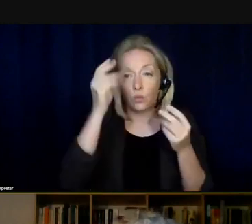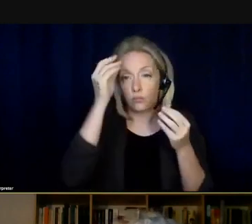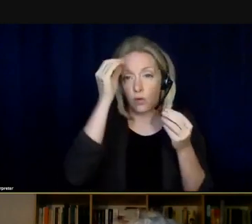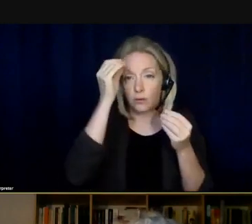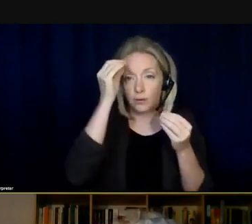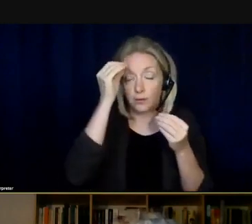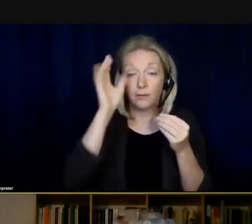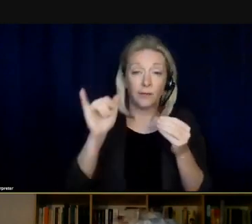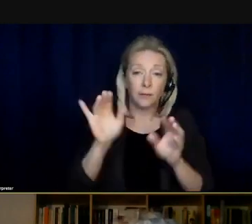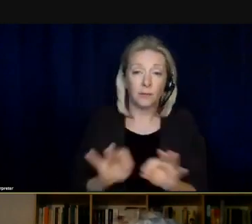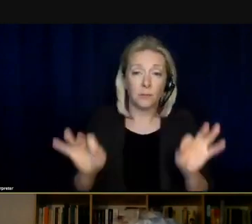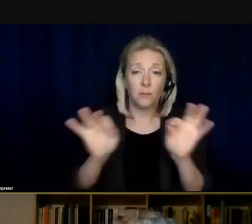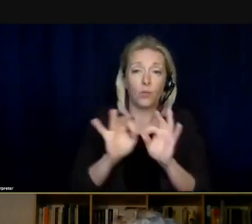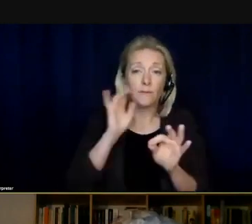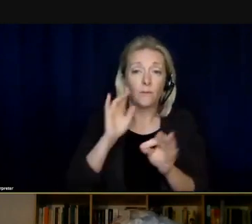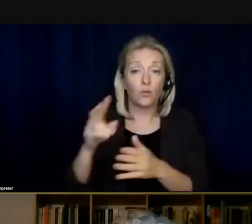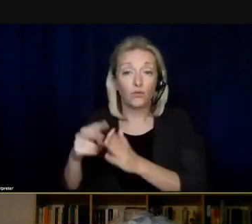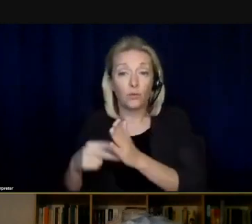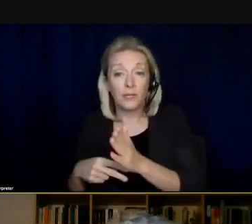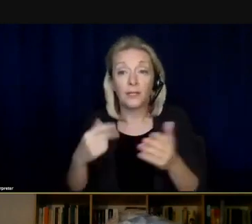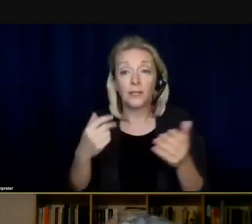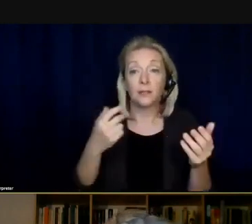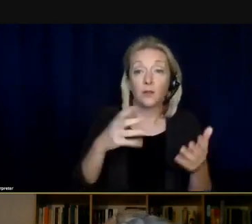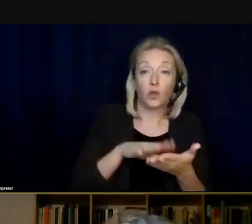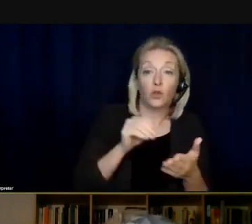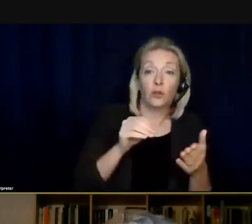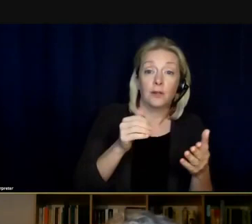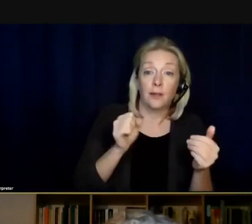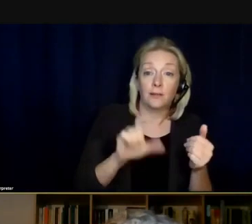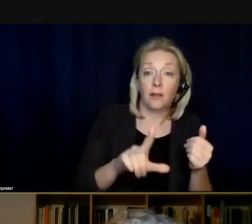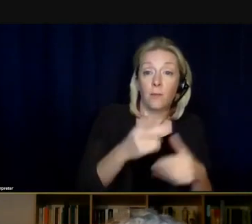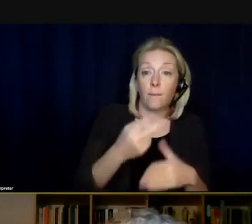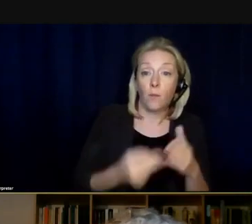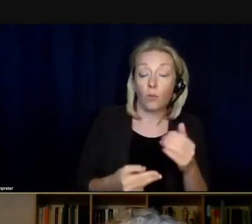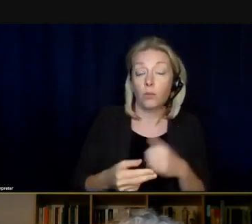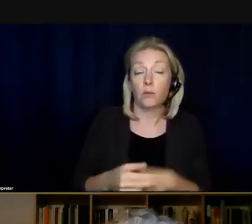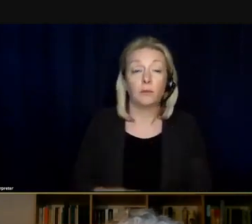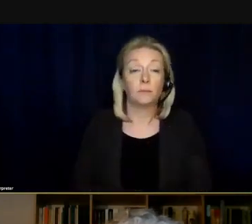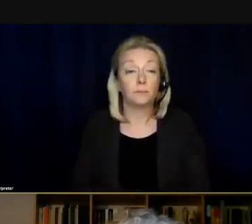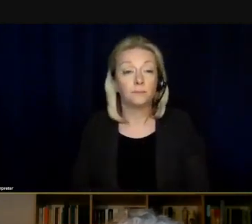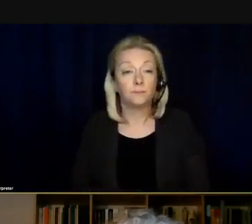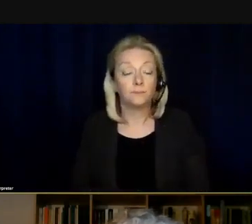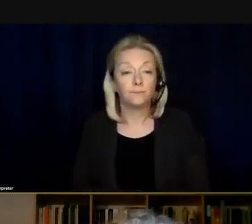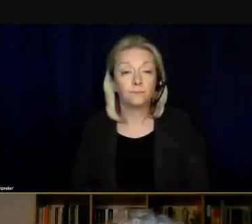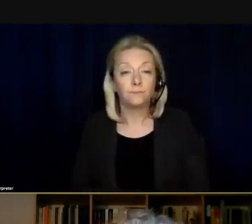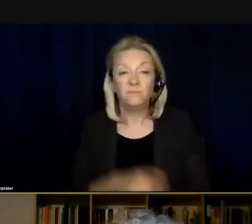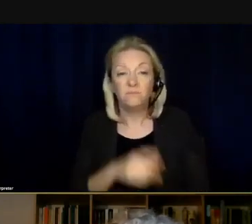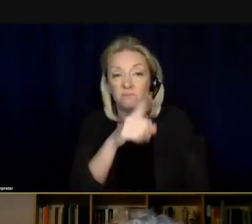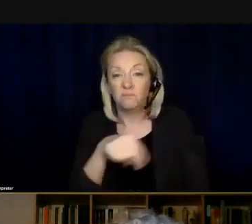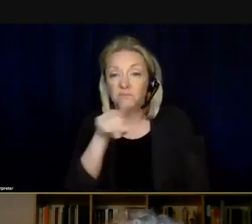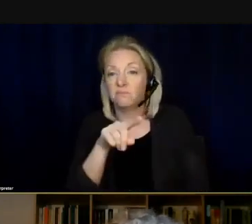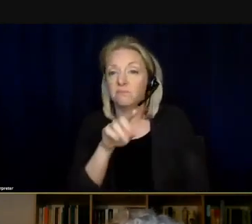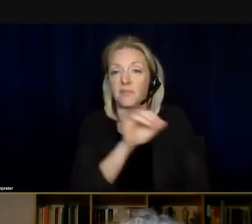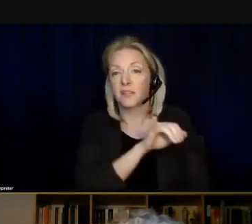both reading and learning sign language, as well as early academic skills. But these all operate